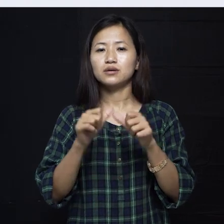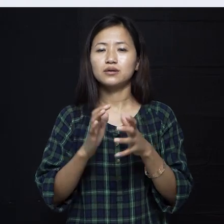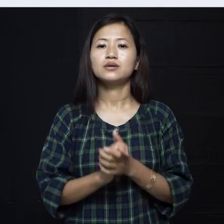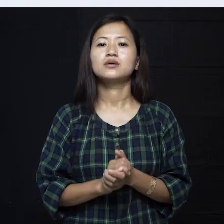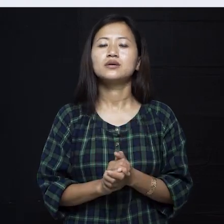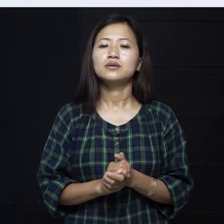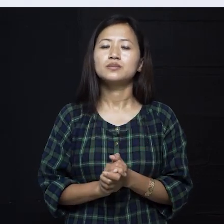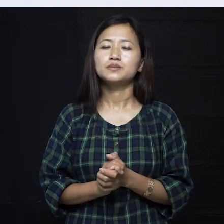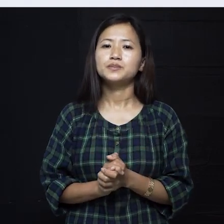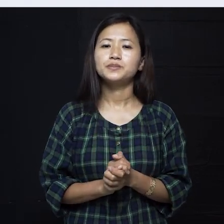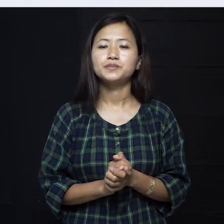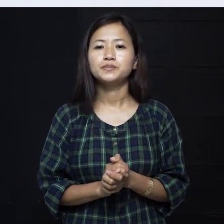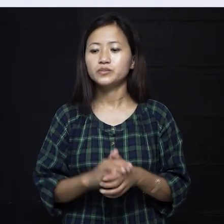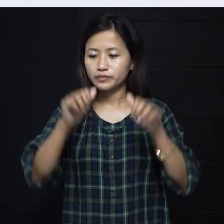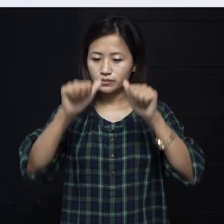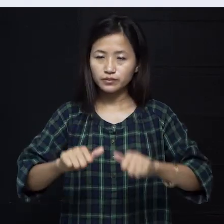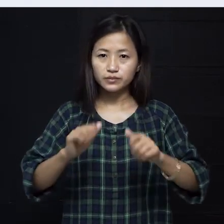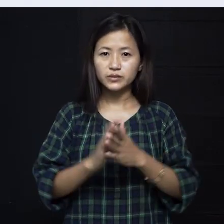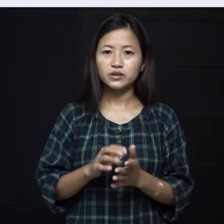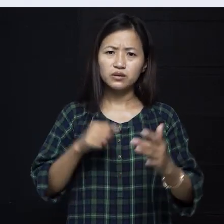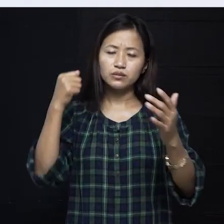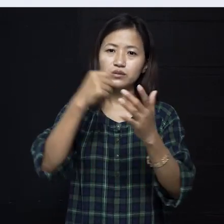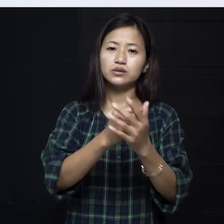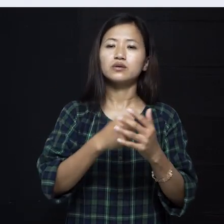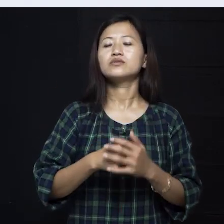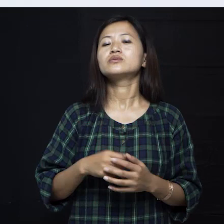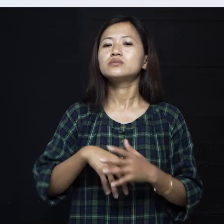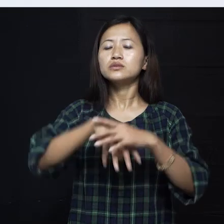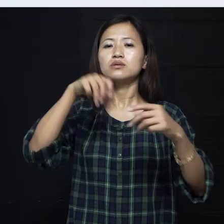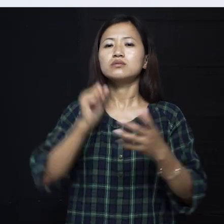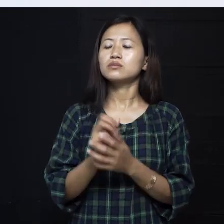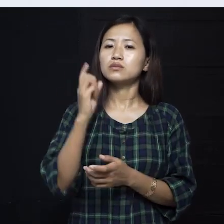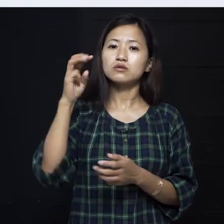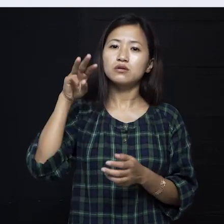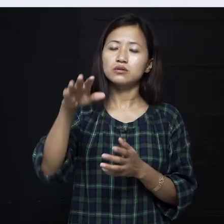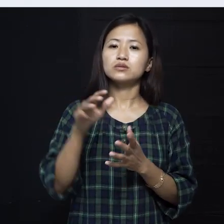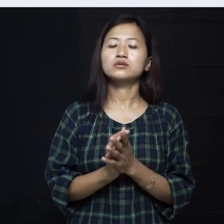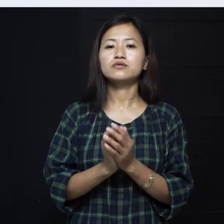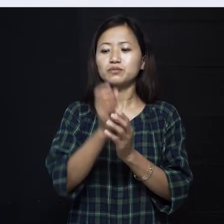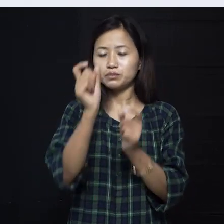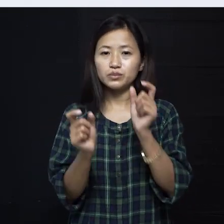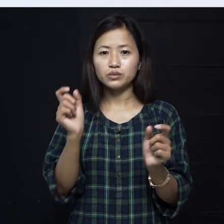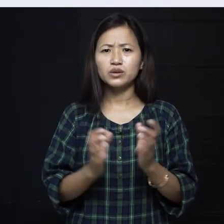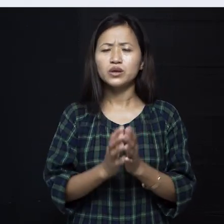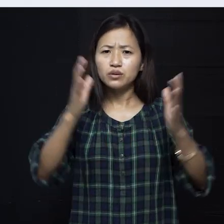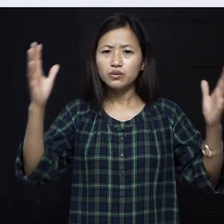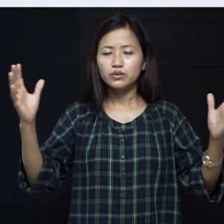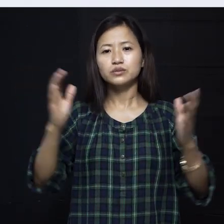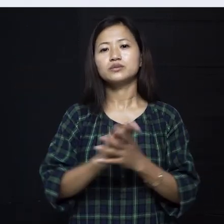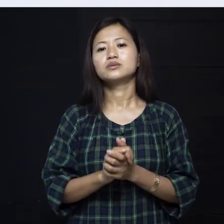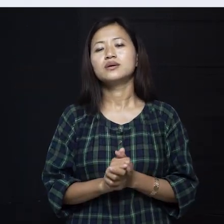Mass media, because they are able to reach out to thousands of people, to a huge number of people,